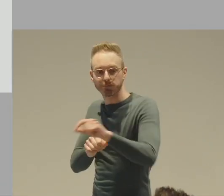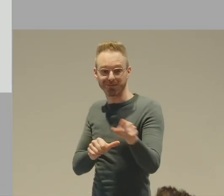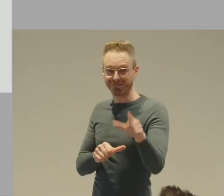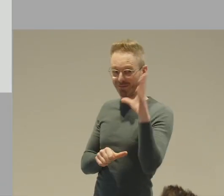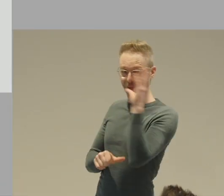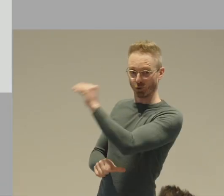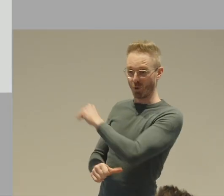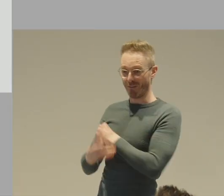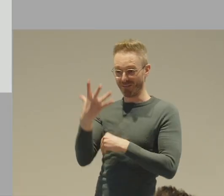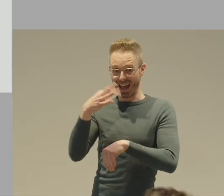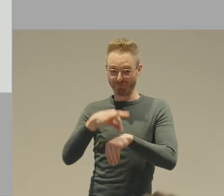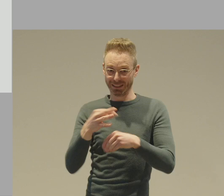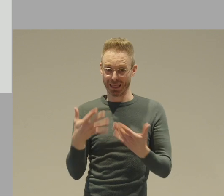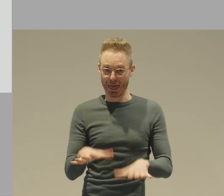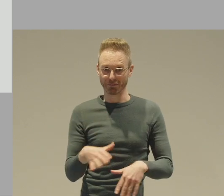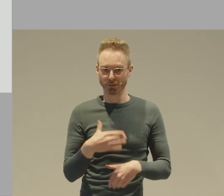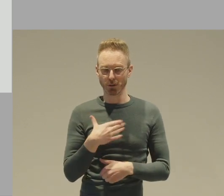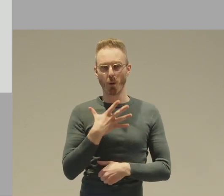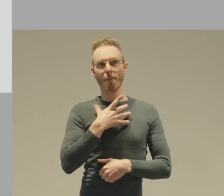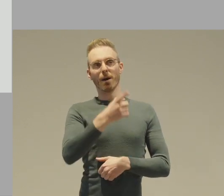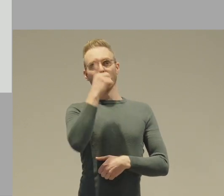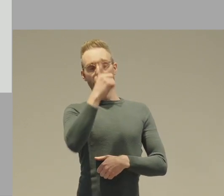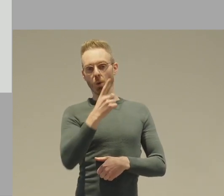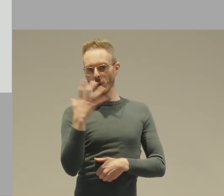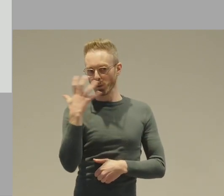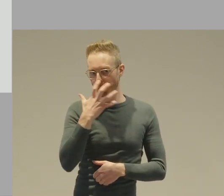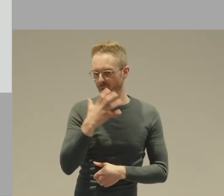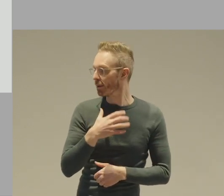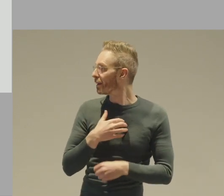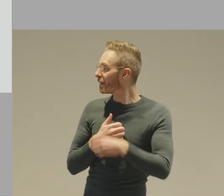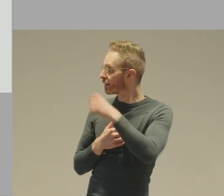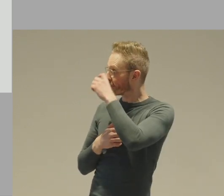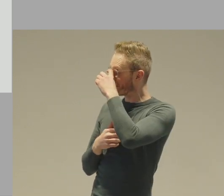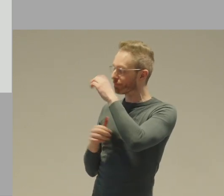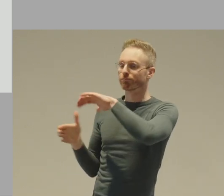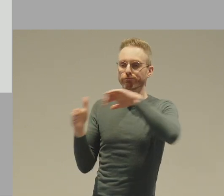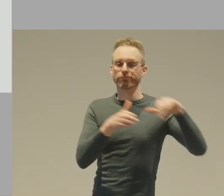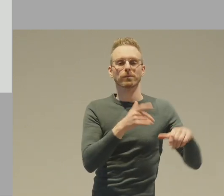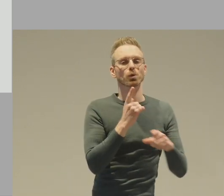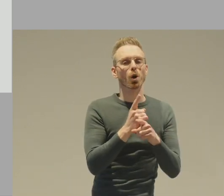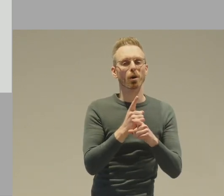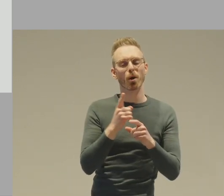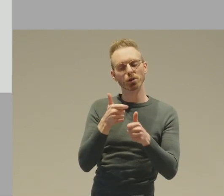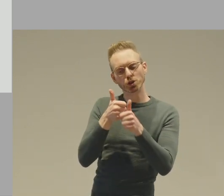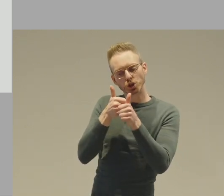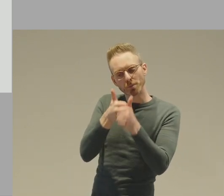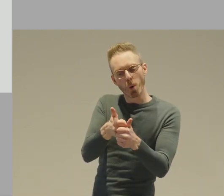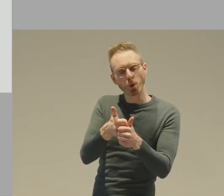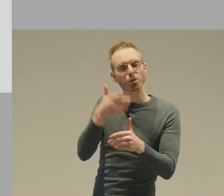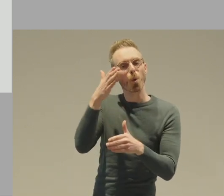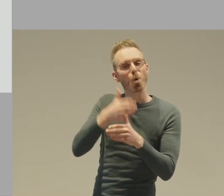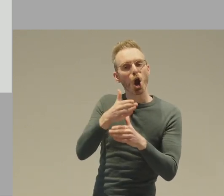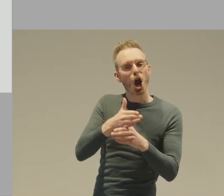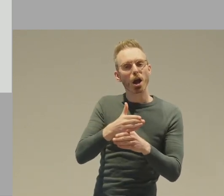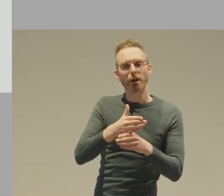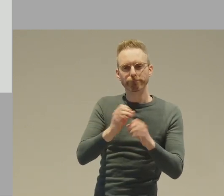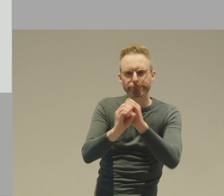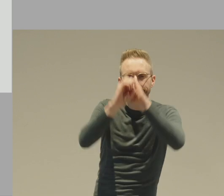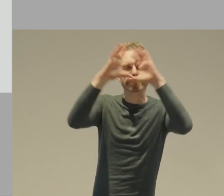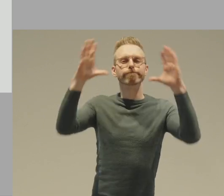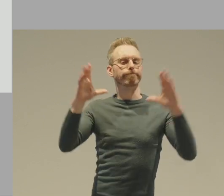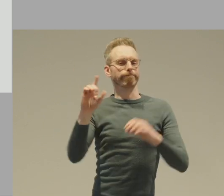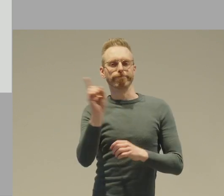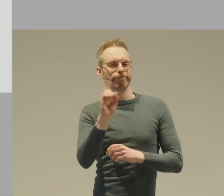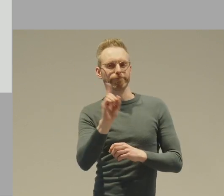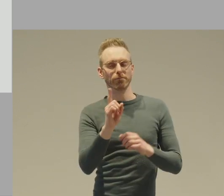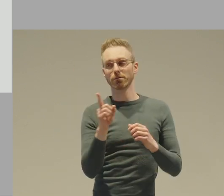Okay, I'm gonna look now at different types of support workers. There are loads of types of support workers. I'm just gonna look at two that I think is really interesting at